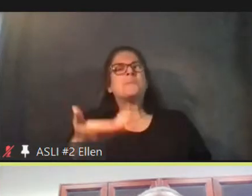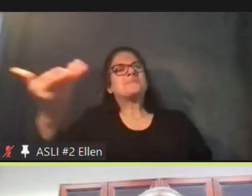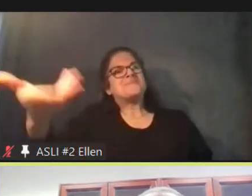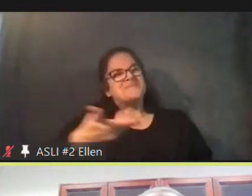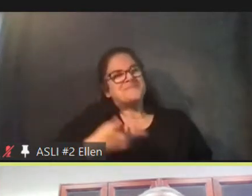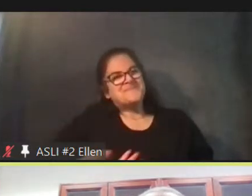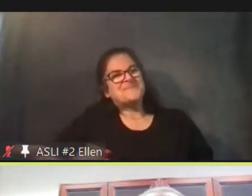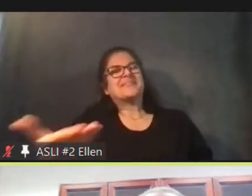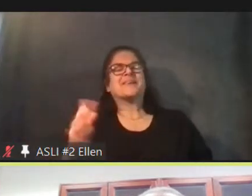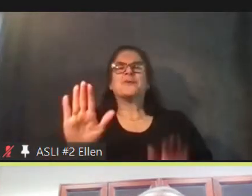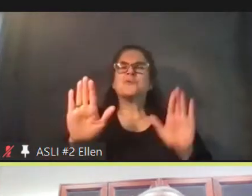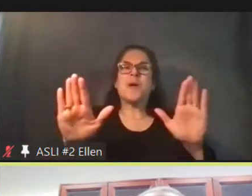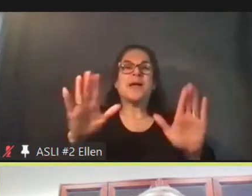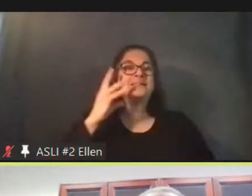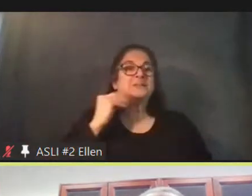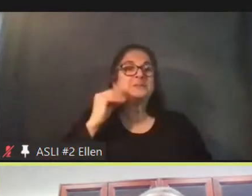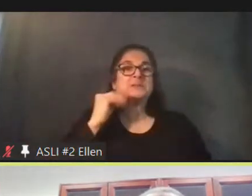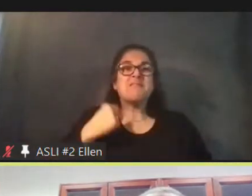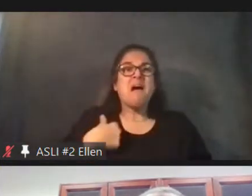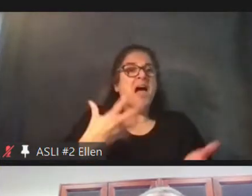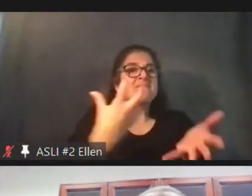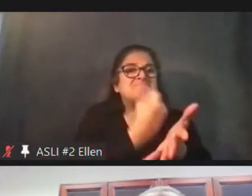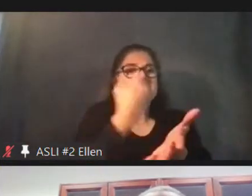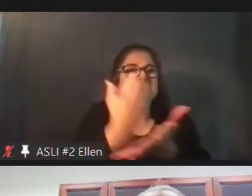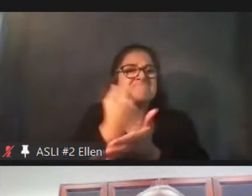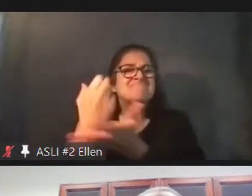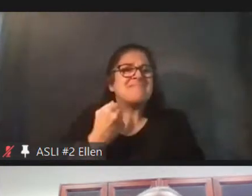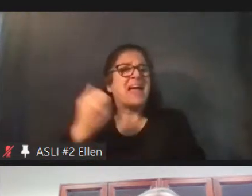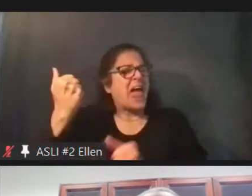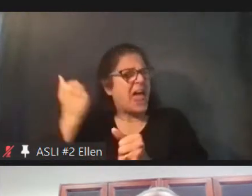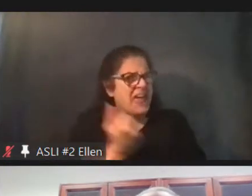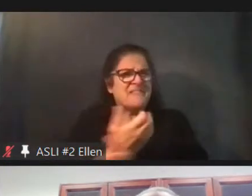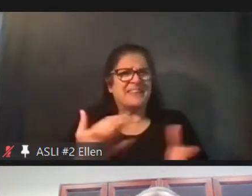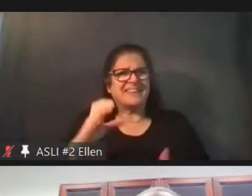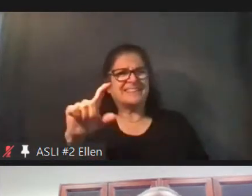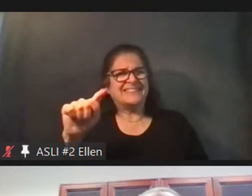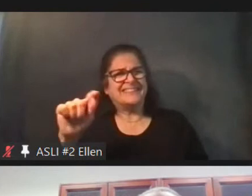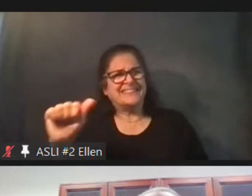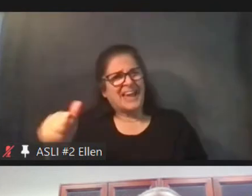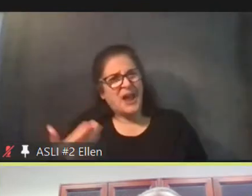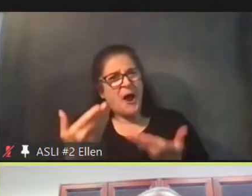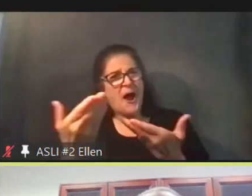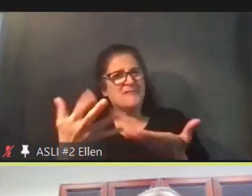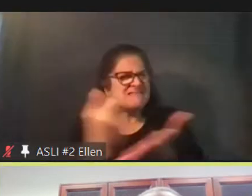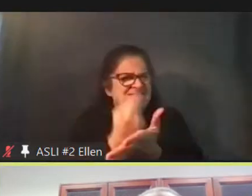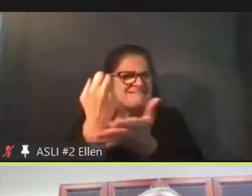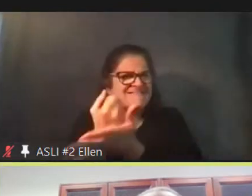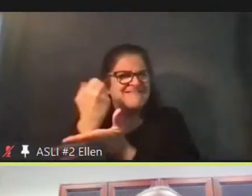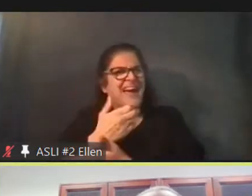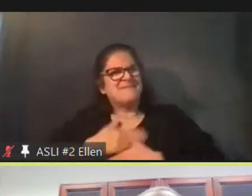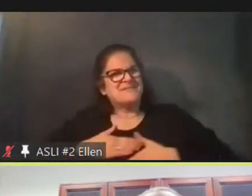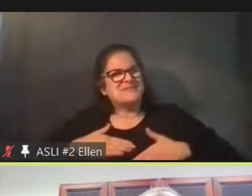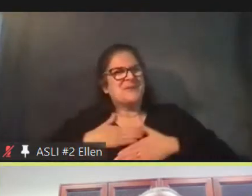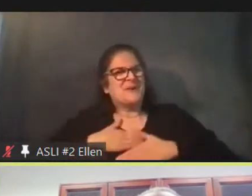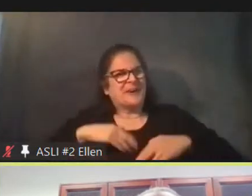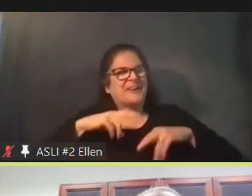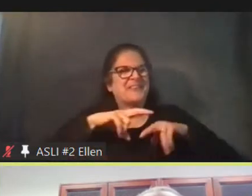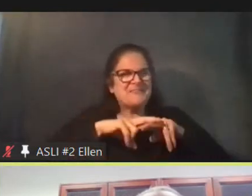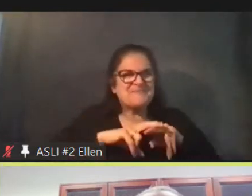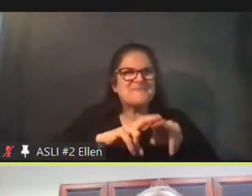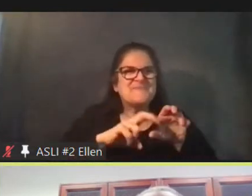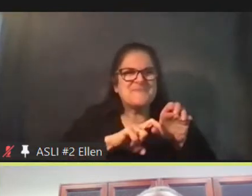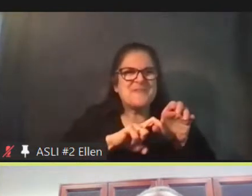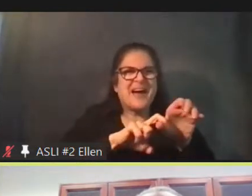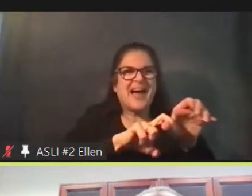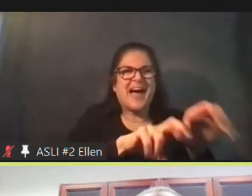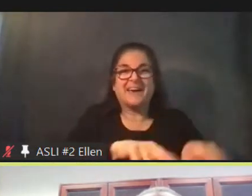I'm taking advantage of everything that CTA has to offer, and I'm enjoying the ride. So I invite you,